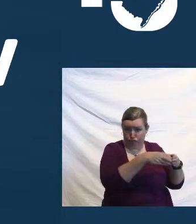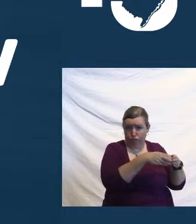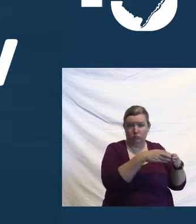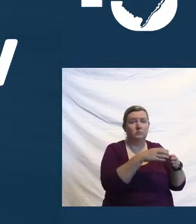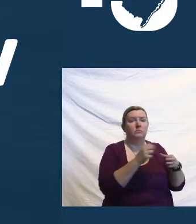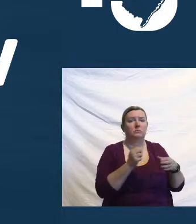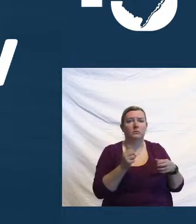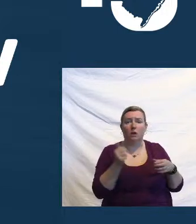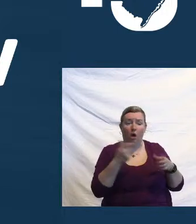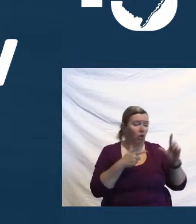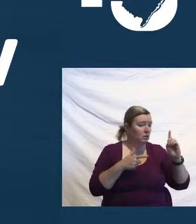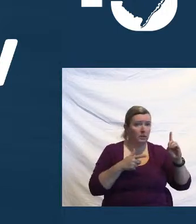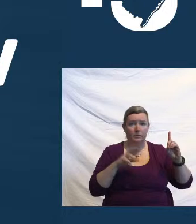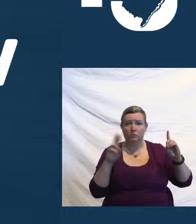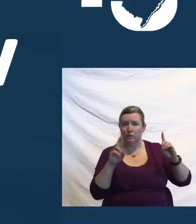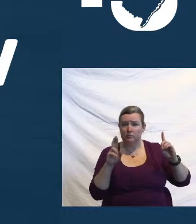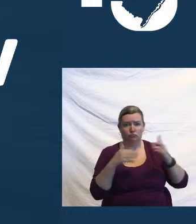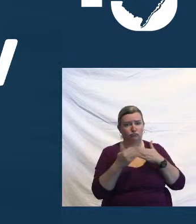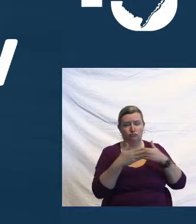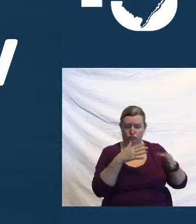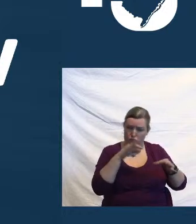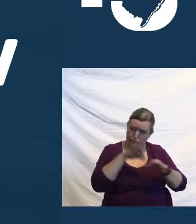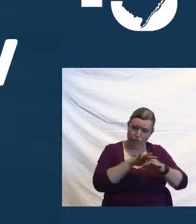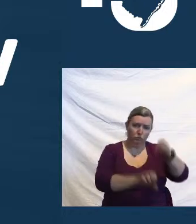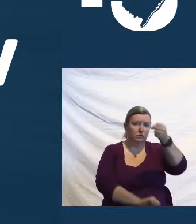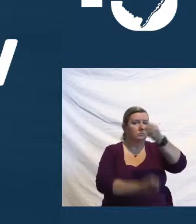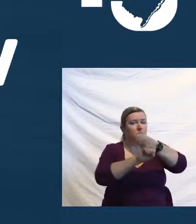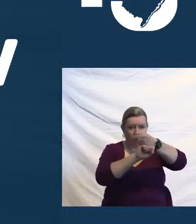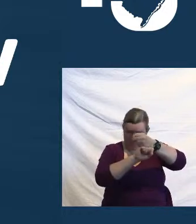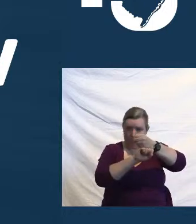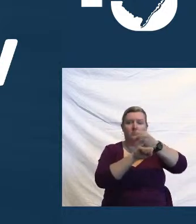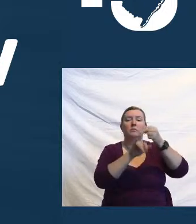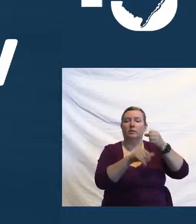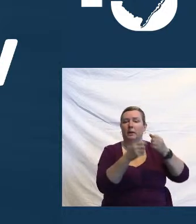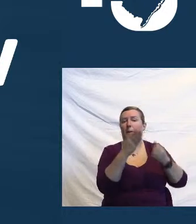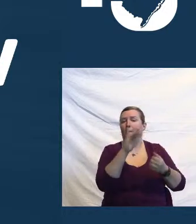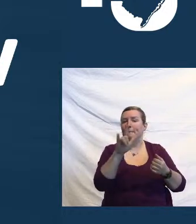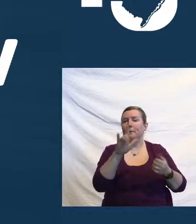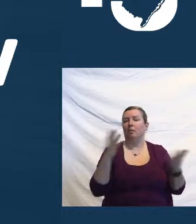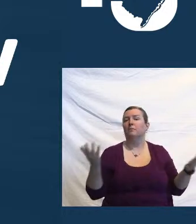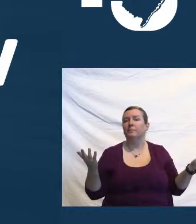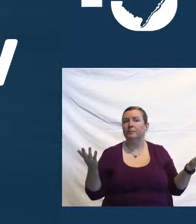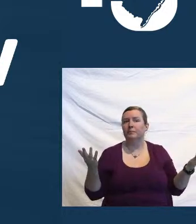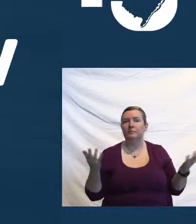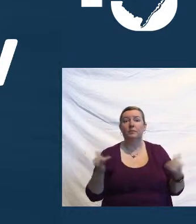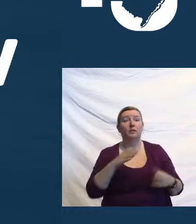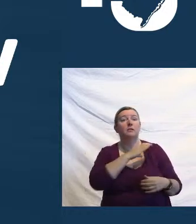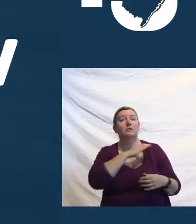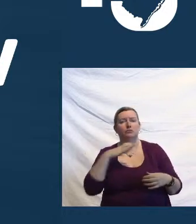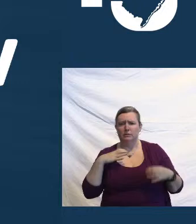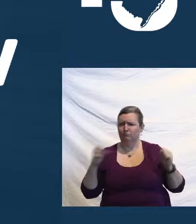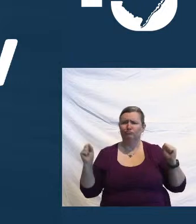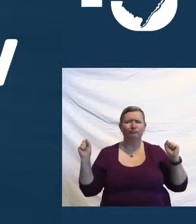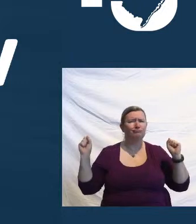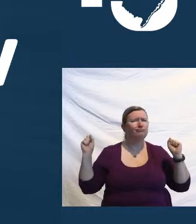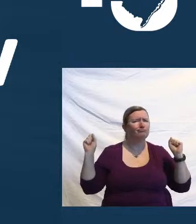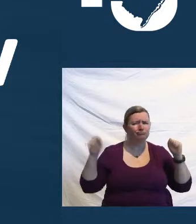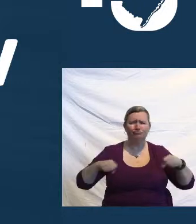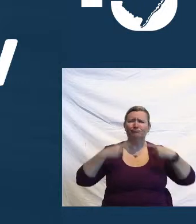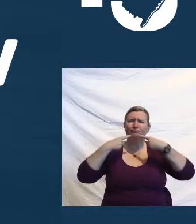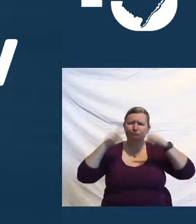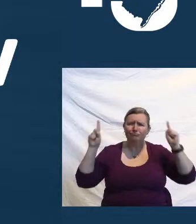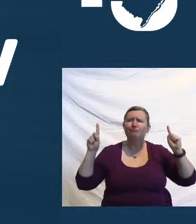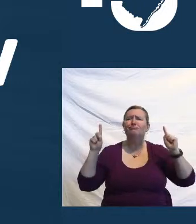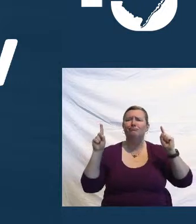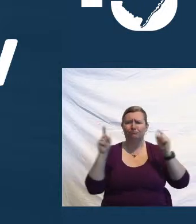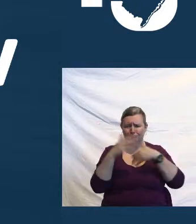critical investments on Friday. This vote is proof that Congress could get big things done. And of course, both of our terrific